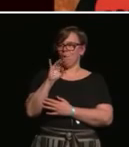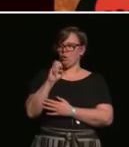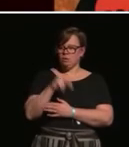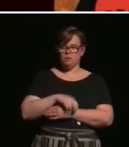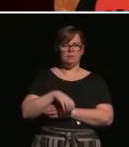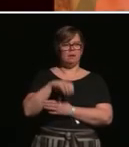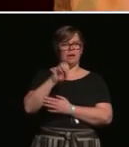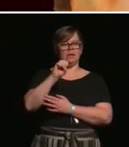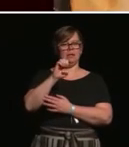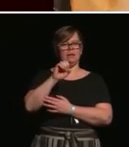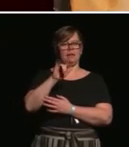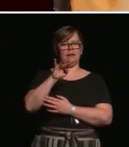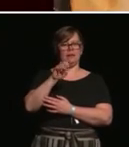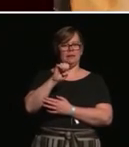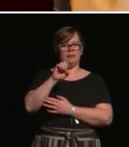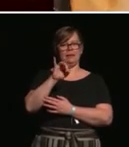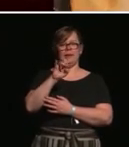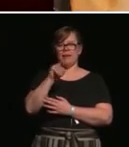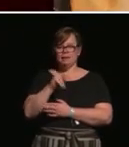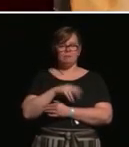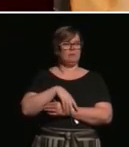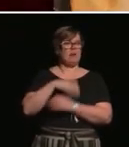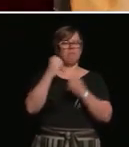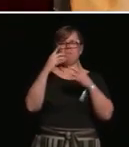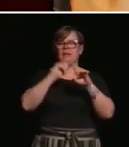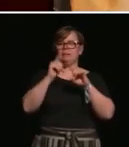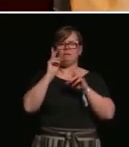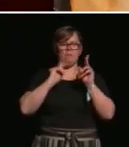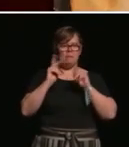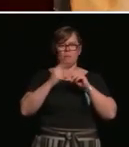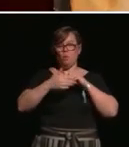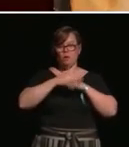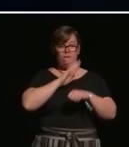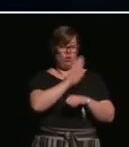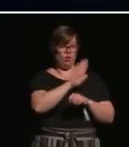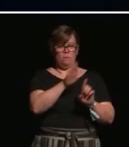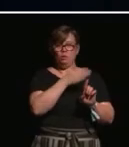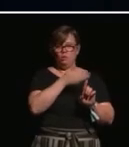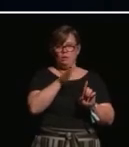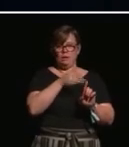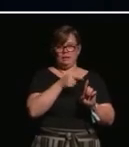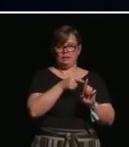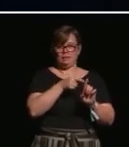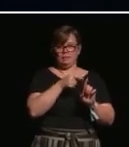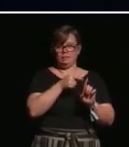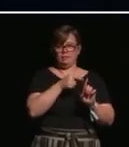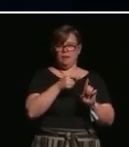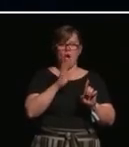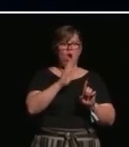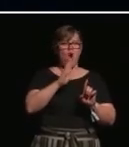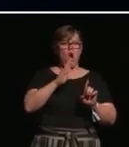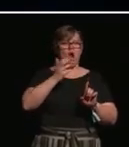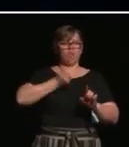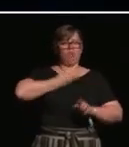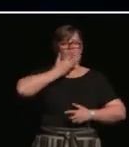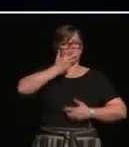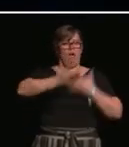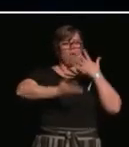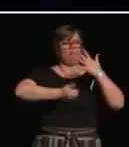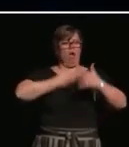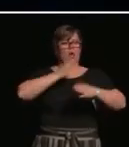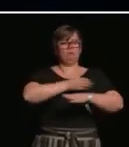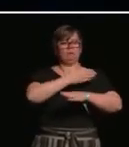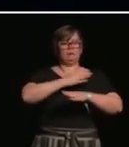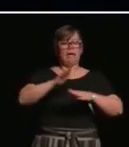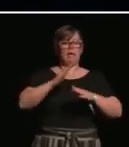Tooth, Celine Dion, Camel, and even her early idol, Joan Baez. Her expressive singing won her that